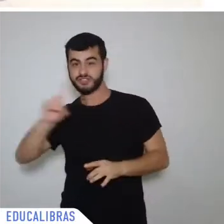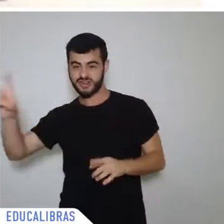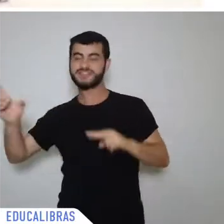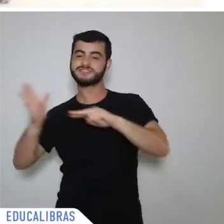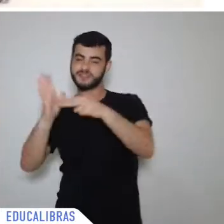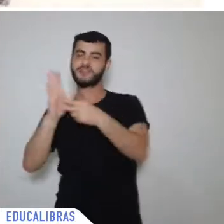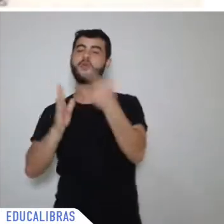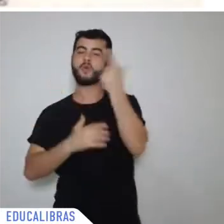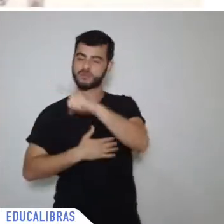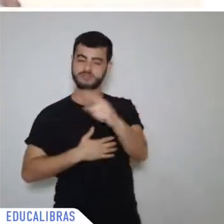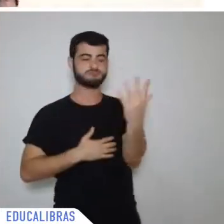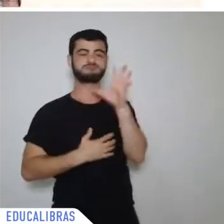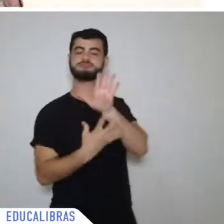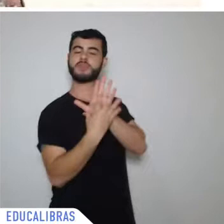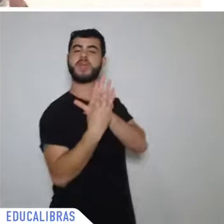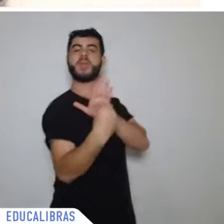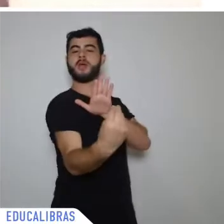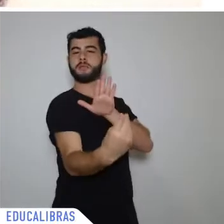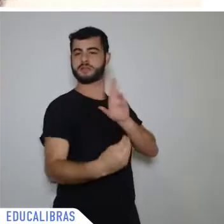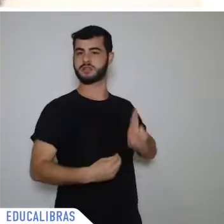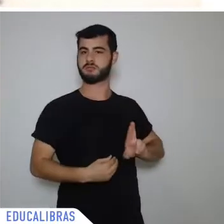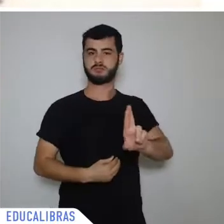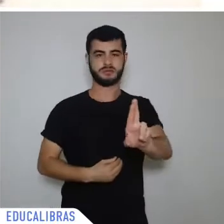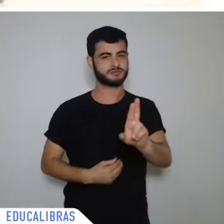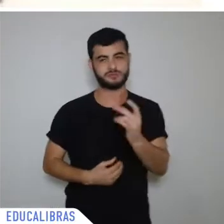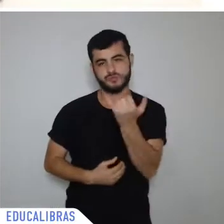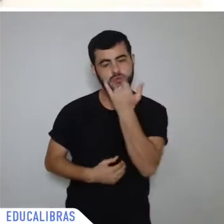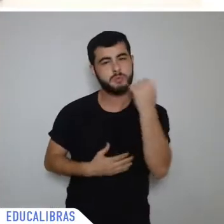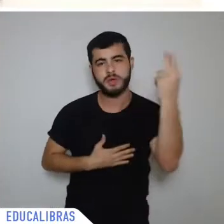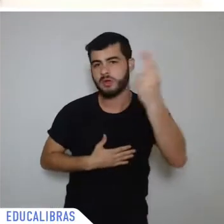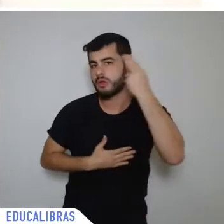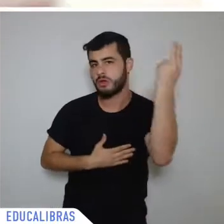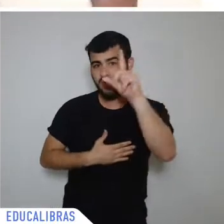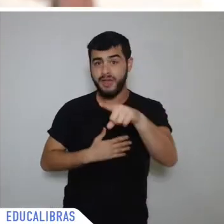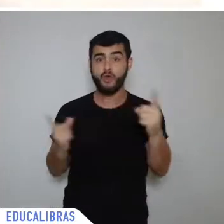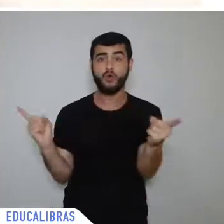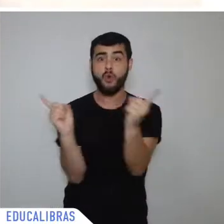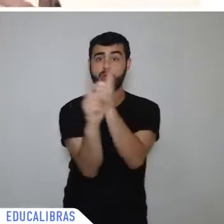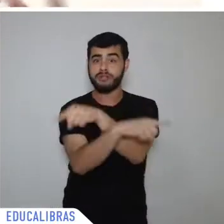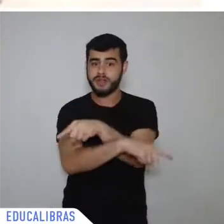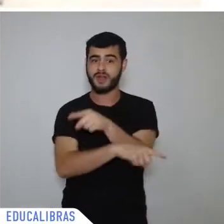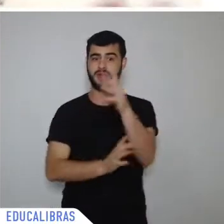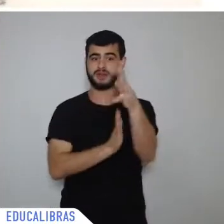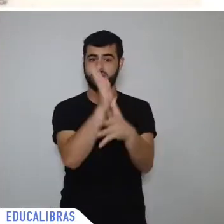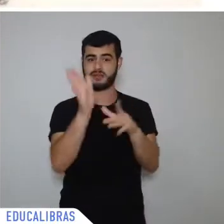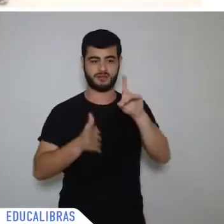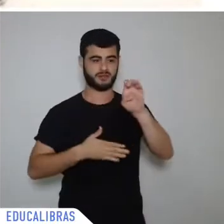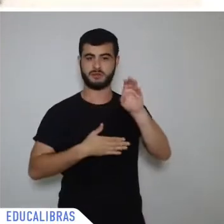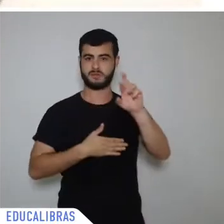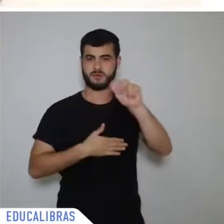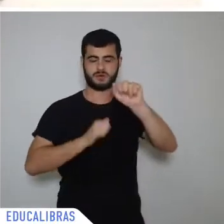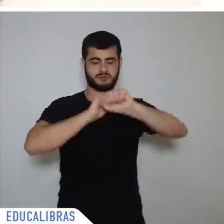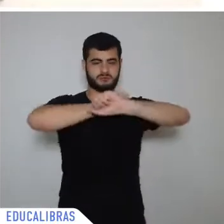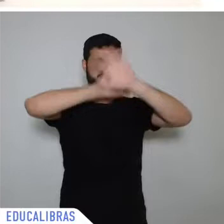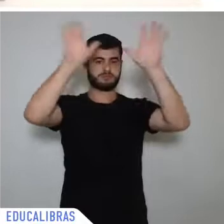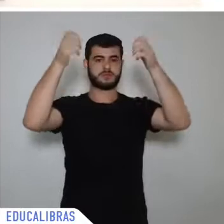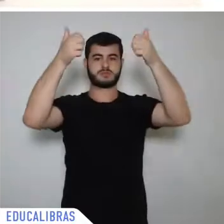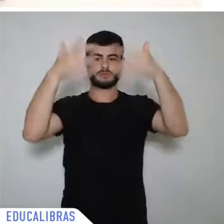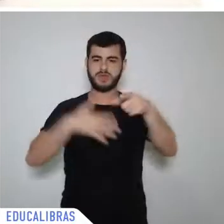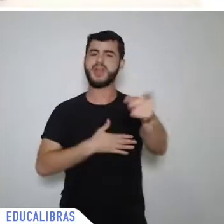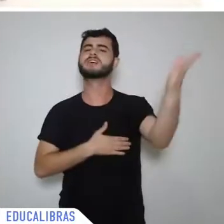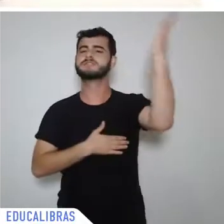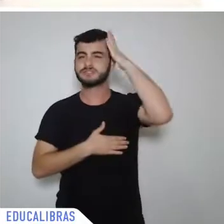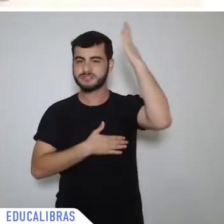It's impossible to think that me, a trans woman that comes from the northeast of the country, would have any kind of